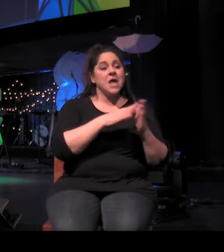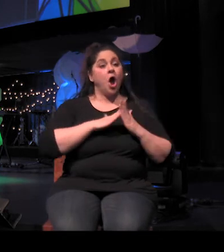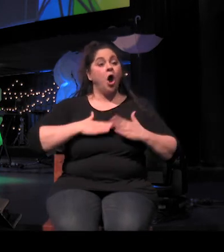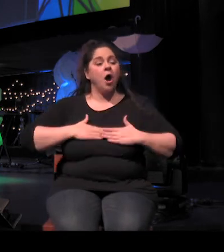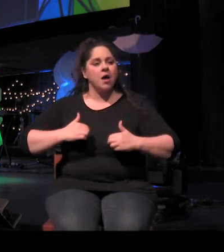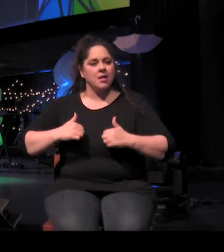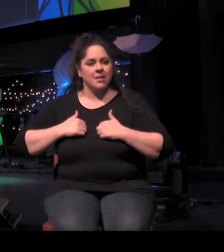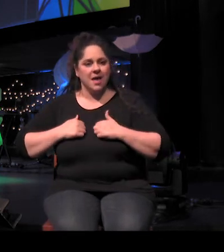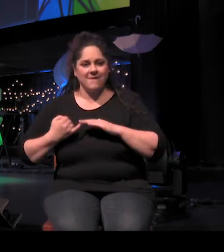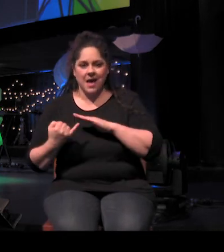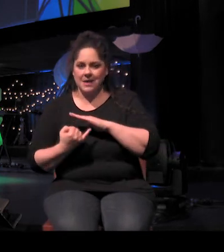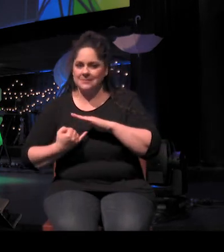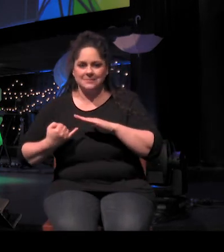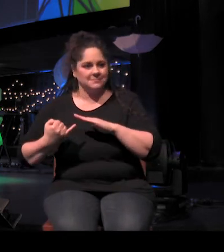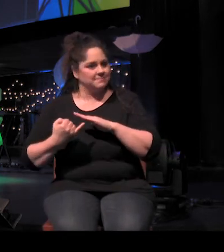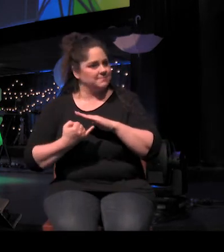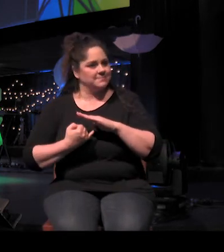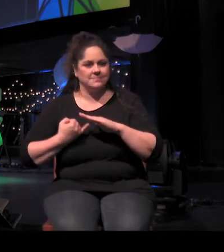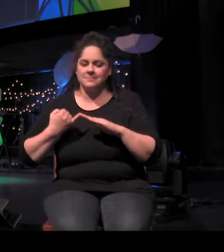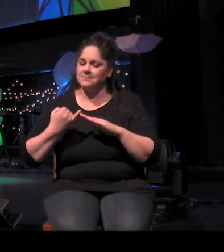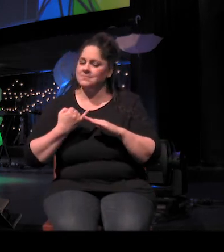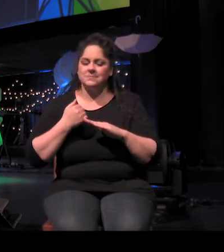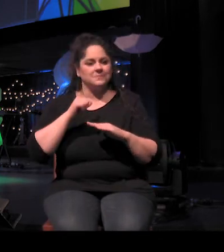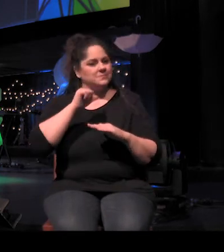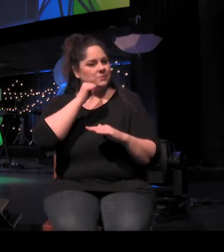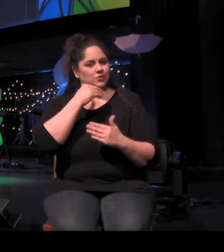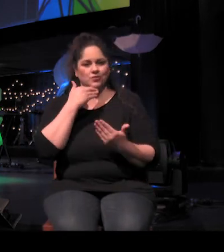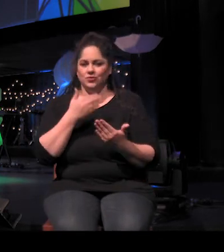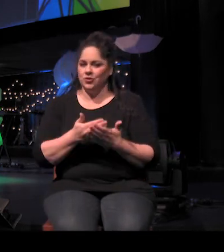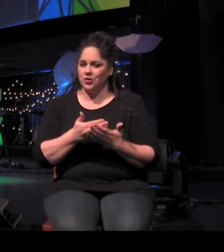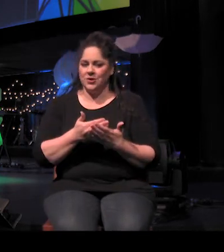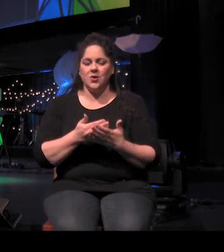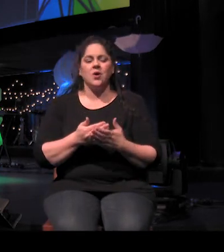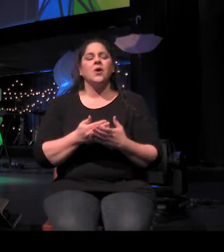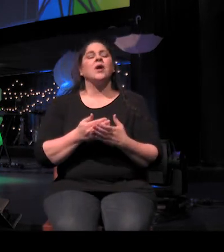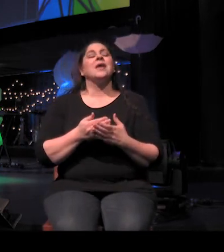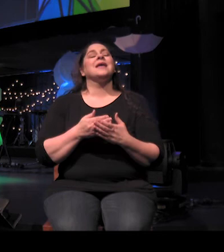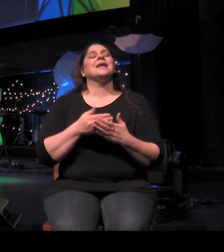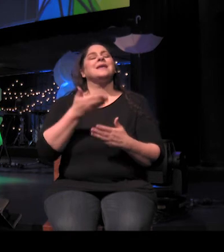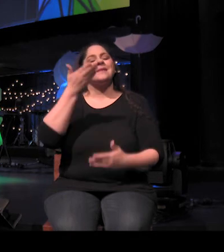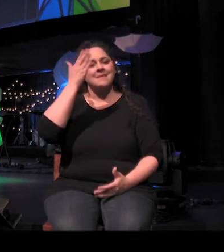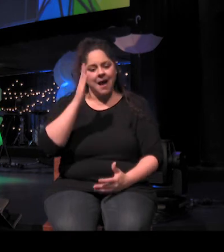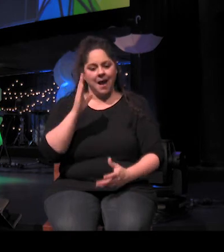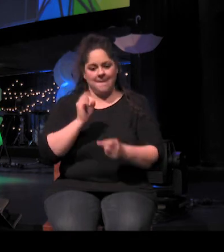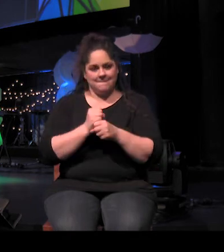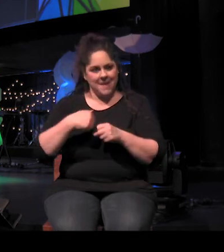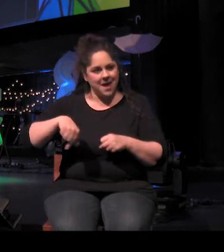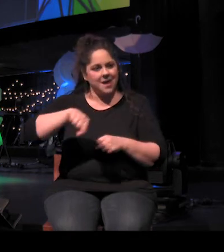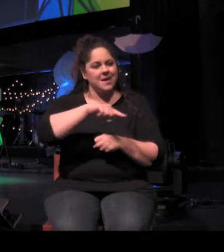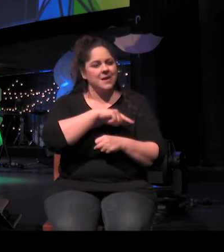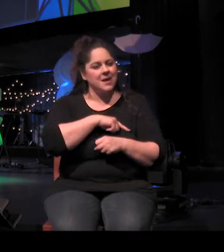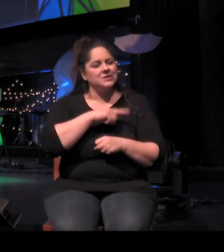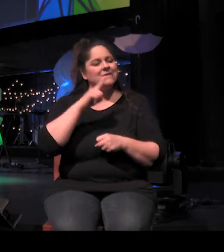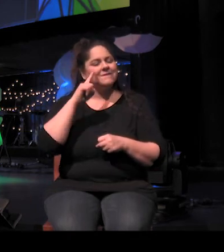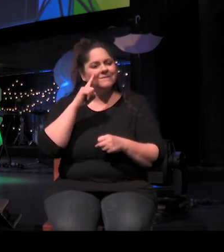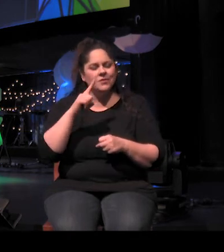We were designed for community. We were created to be in relationship. It's how we grow best.